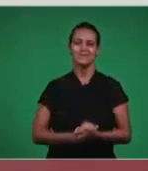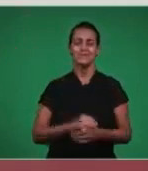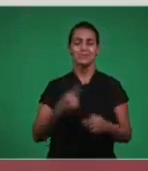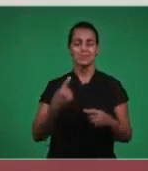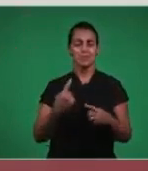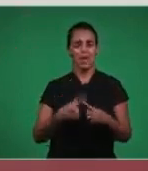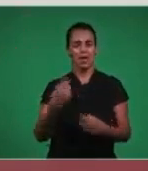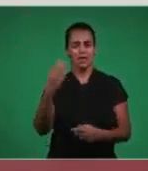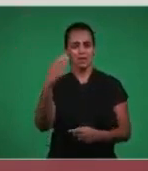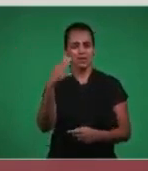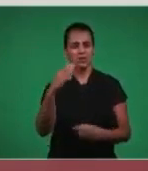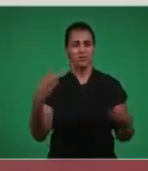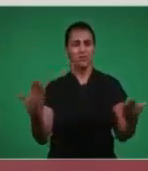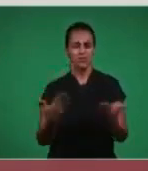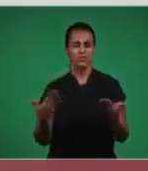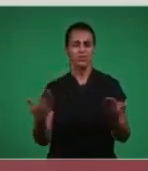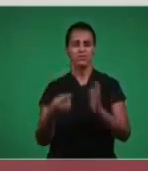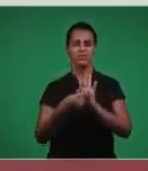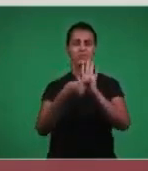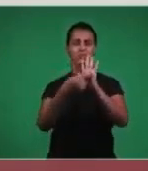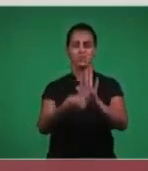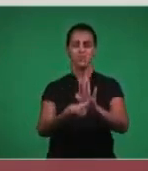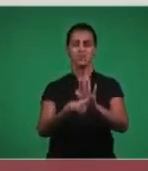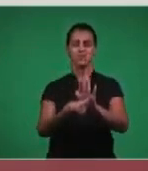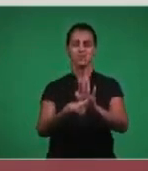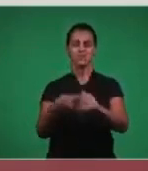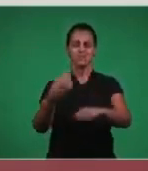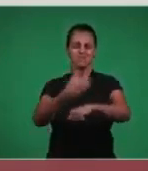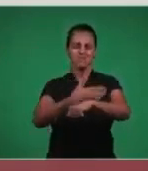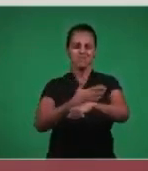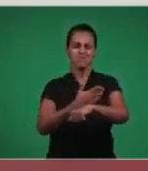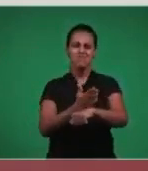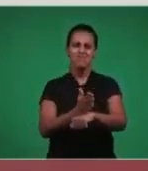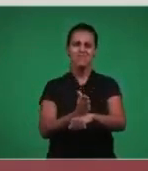today shows that at every second,